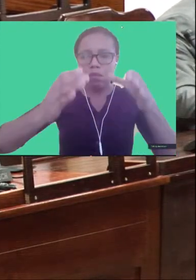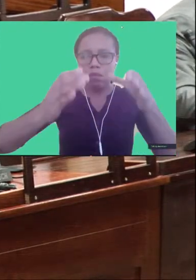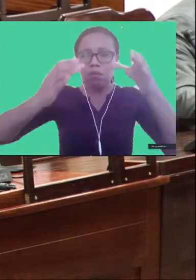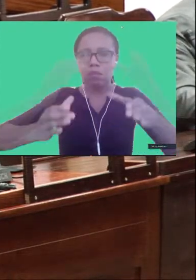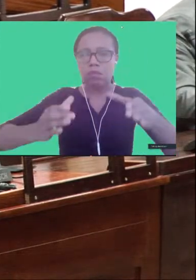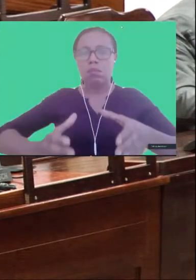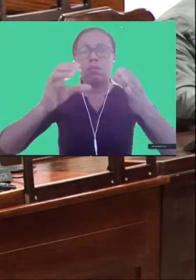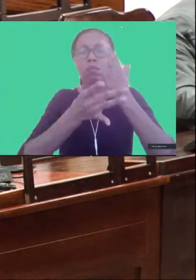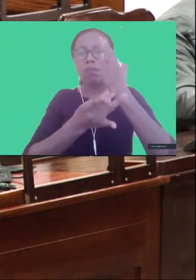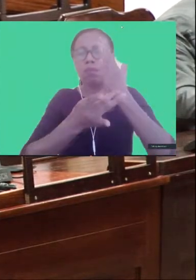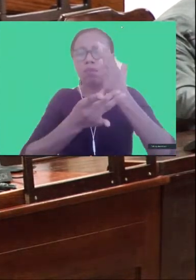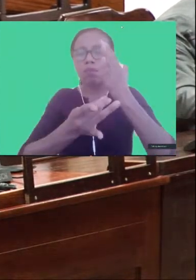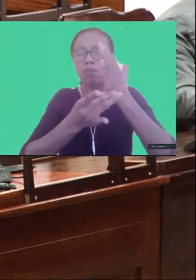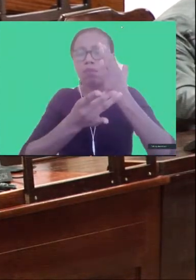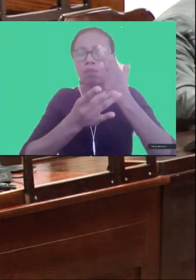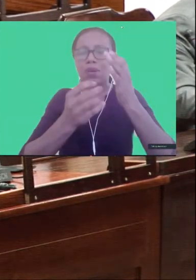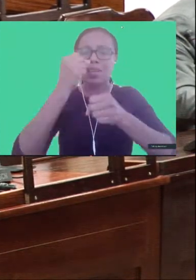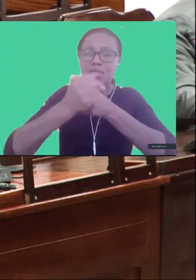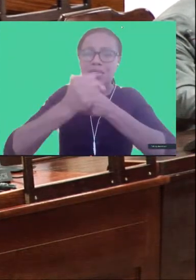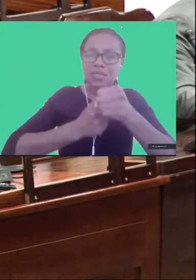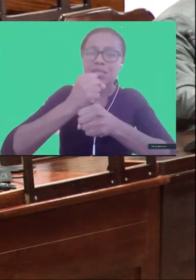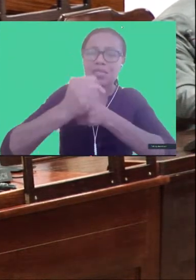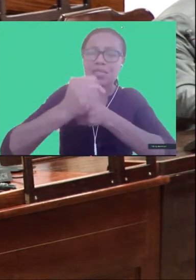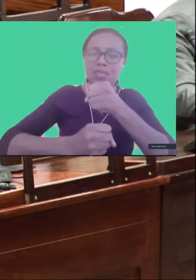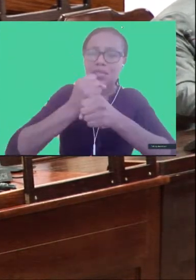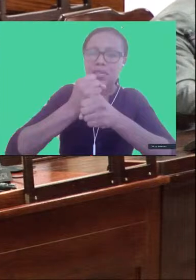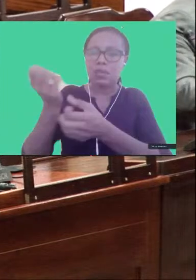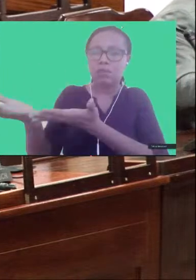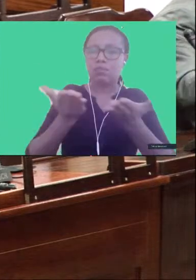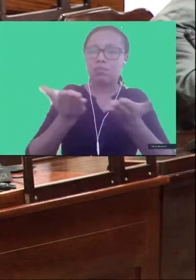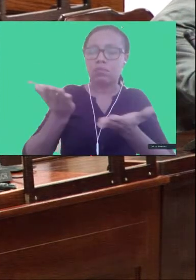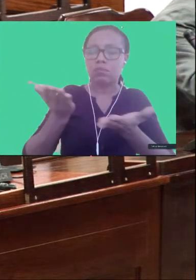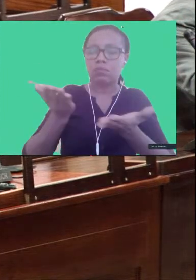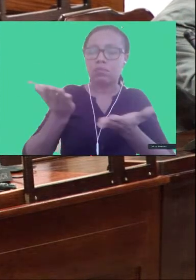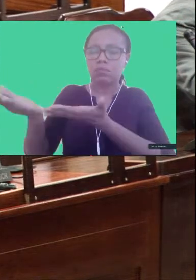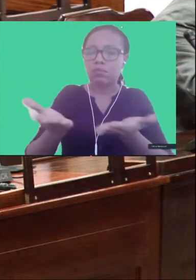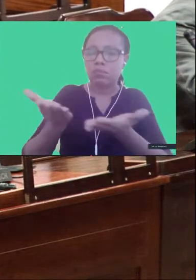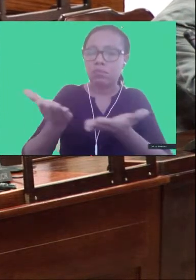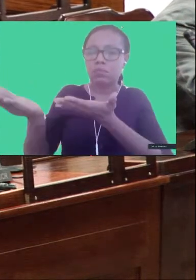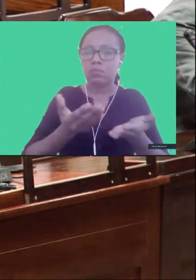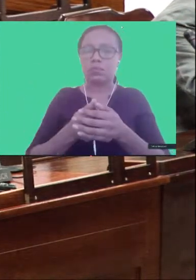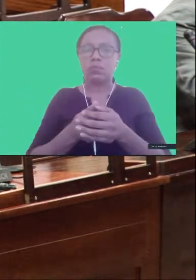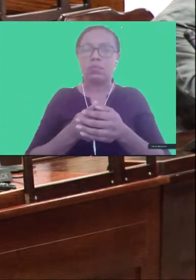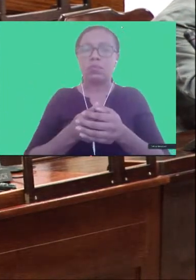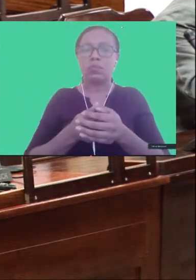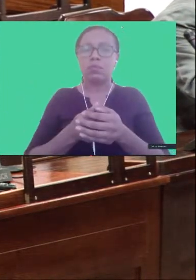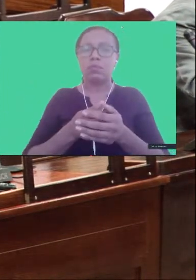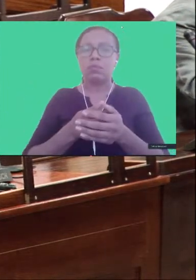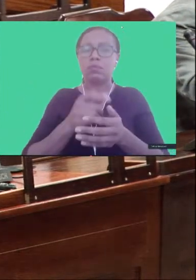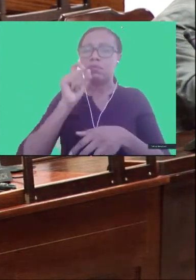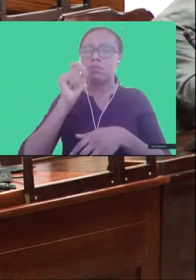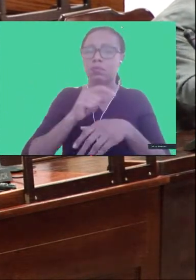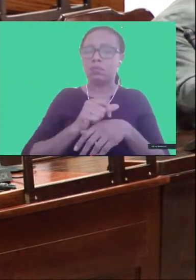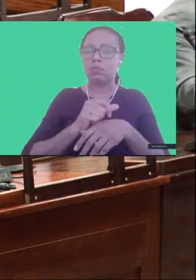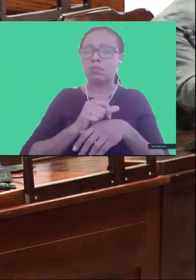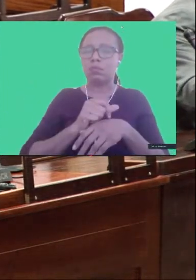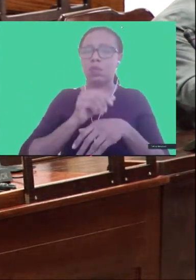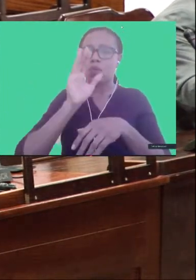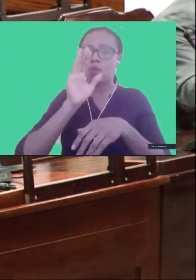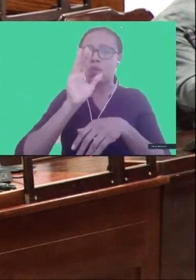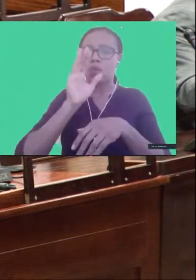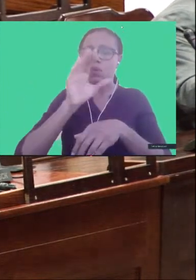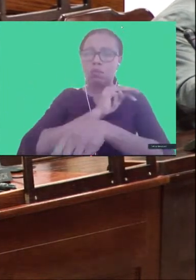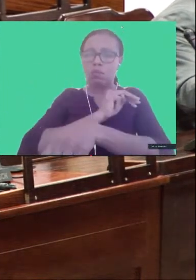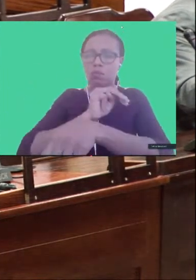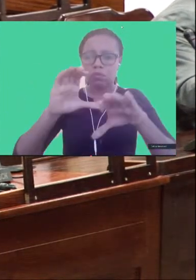I want to ask you, what is your ministry doing collectively to ensure that by 2030,